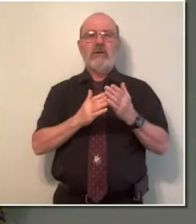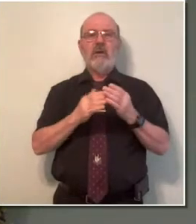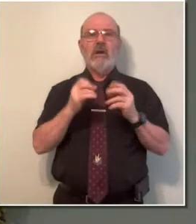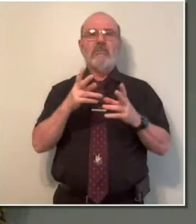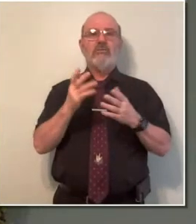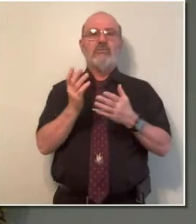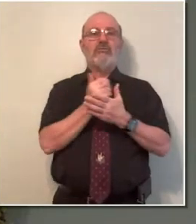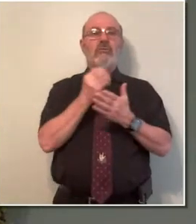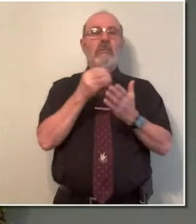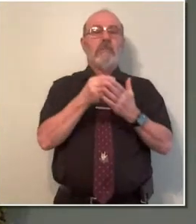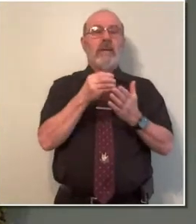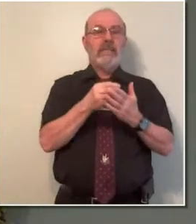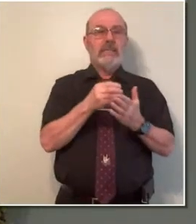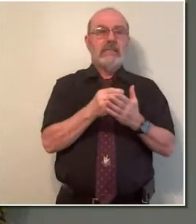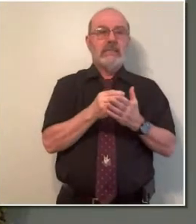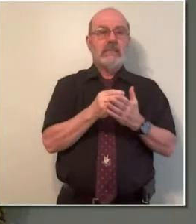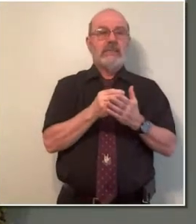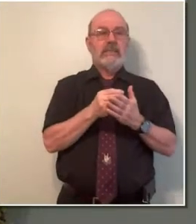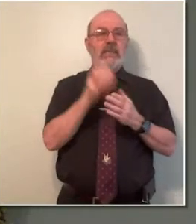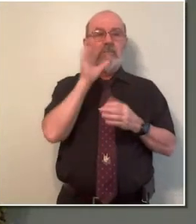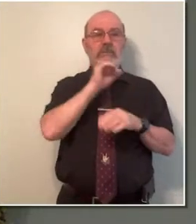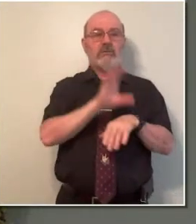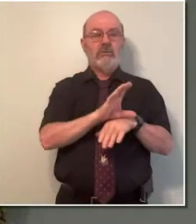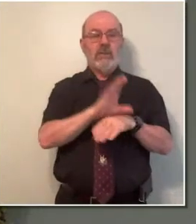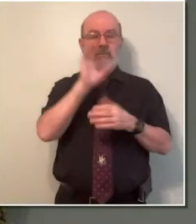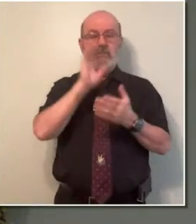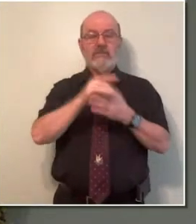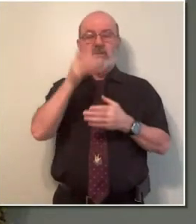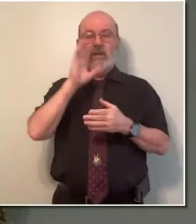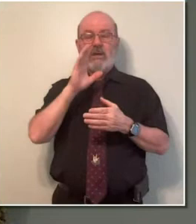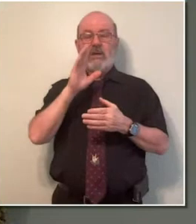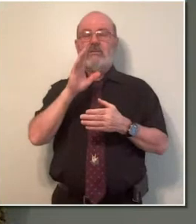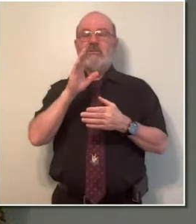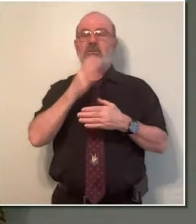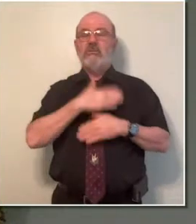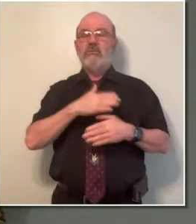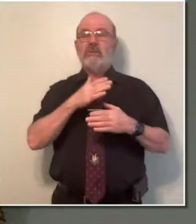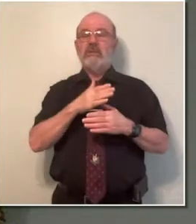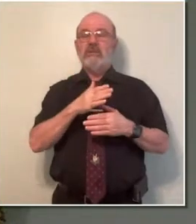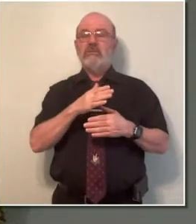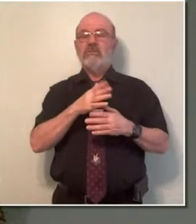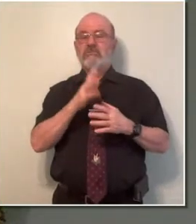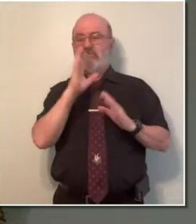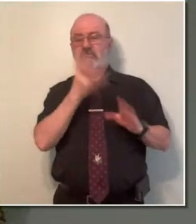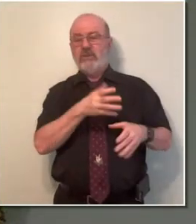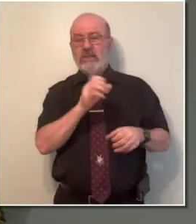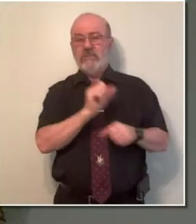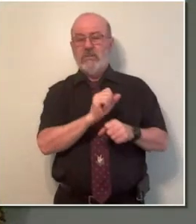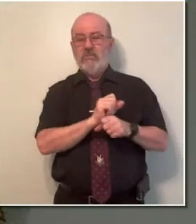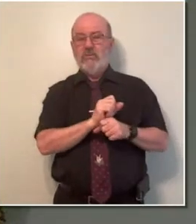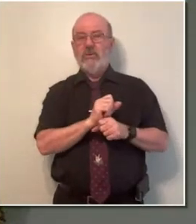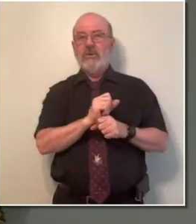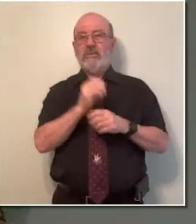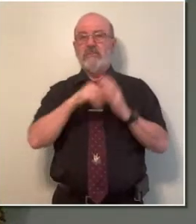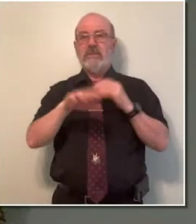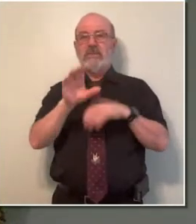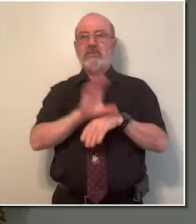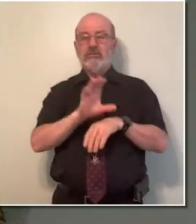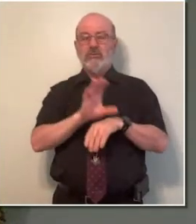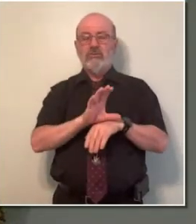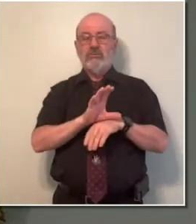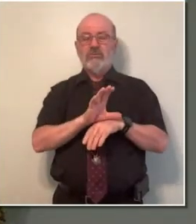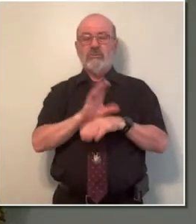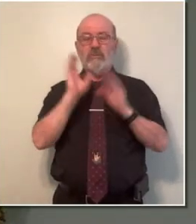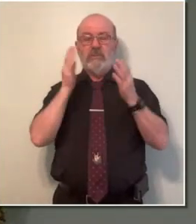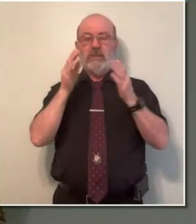extra income and miss church, I believe he'd be pleased for you to miss that casual activity and be in the Lord's house and be attentive to the